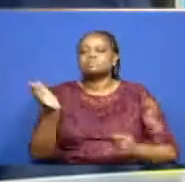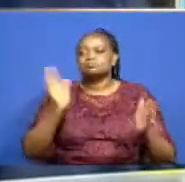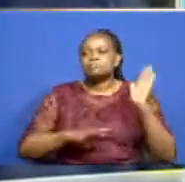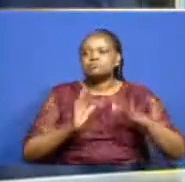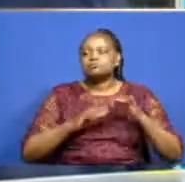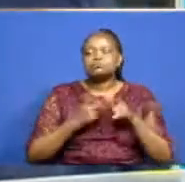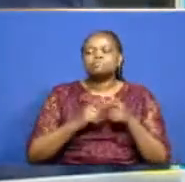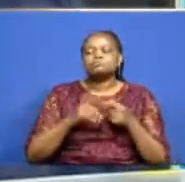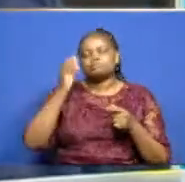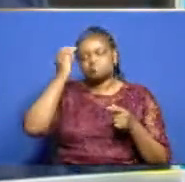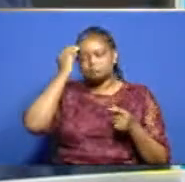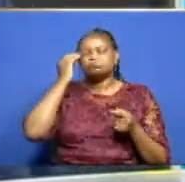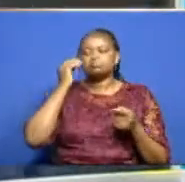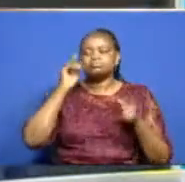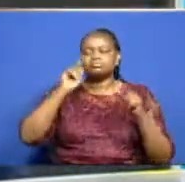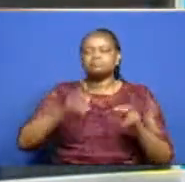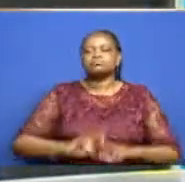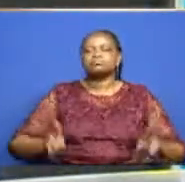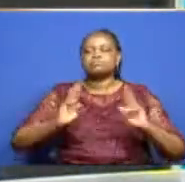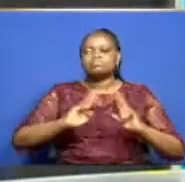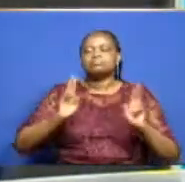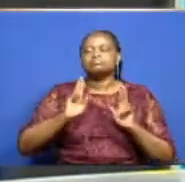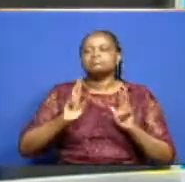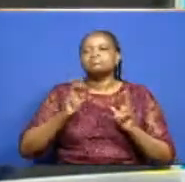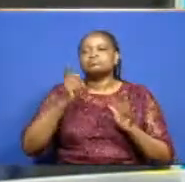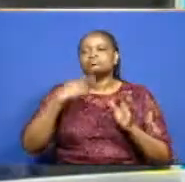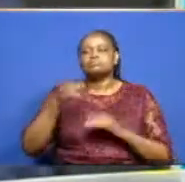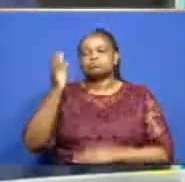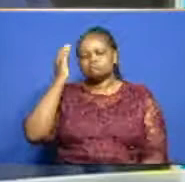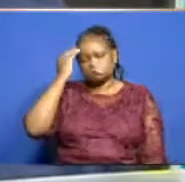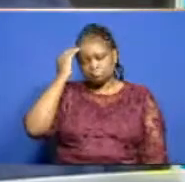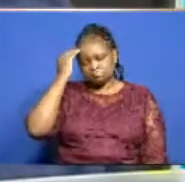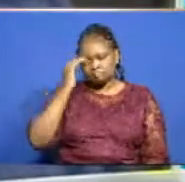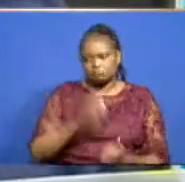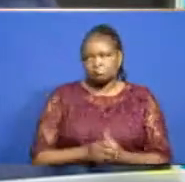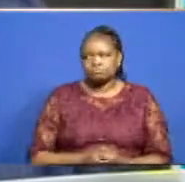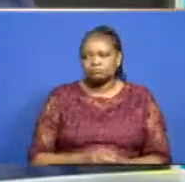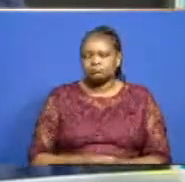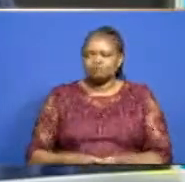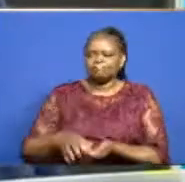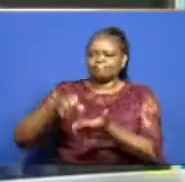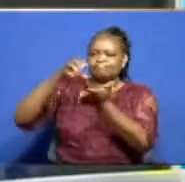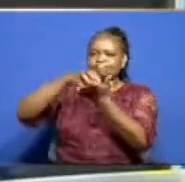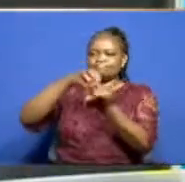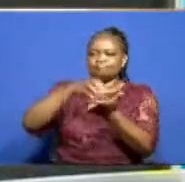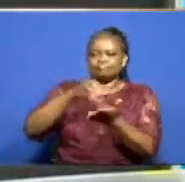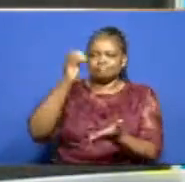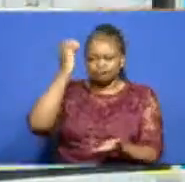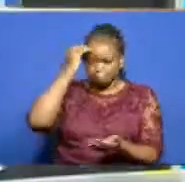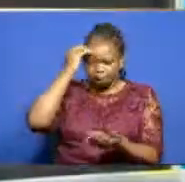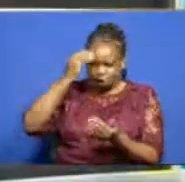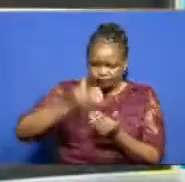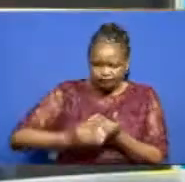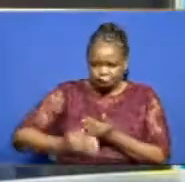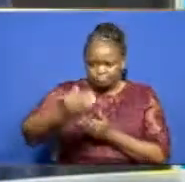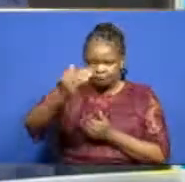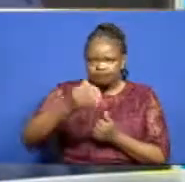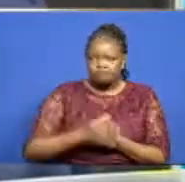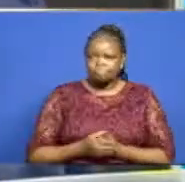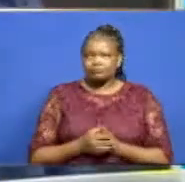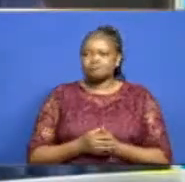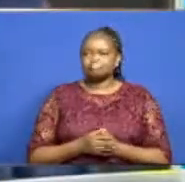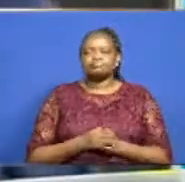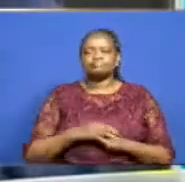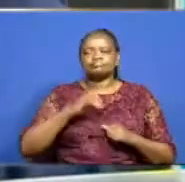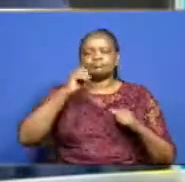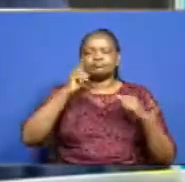of knowledge. Now, where do we stand when it comes to the status of education going forward? as at the 7th